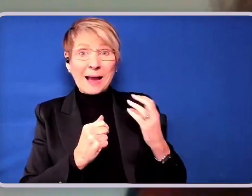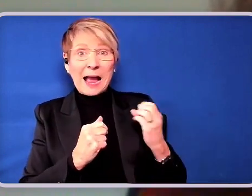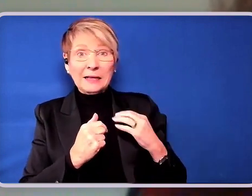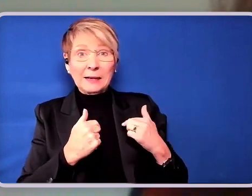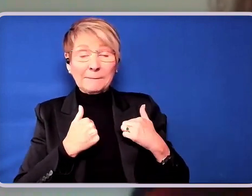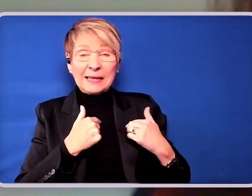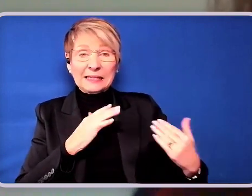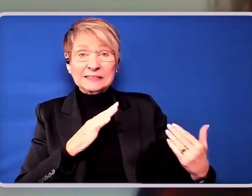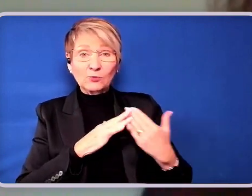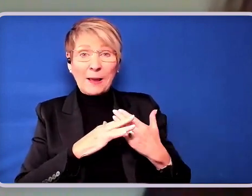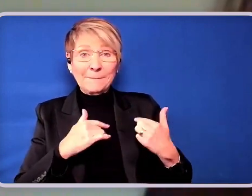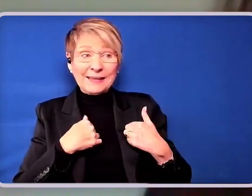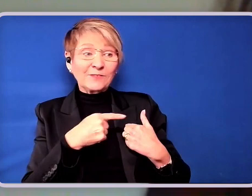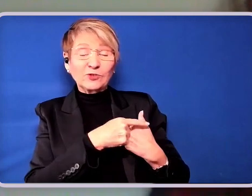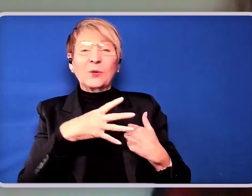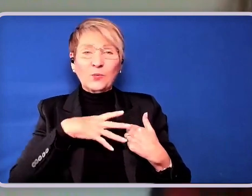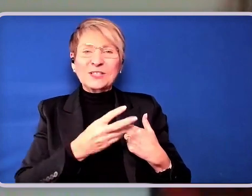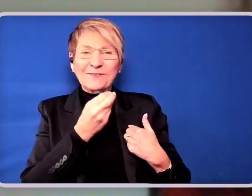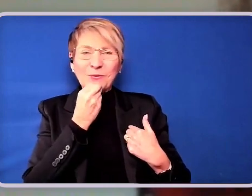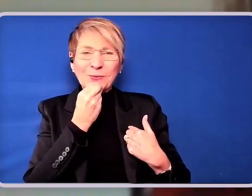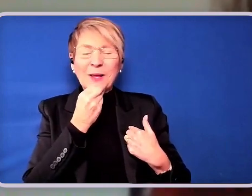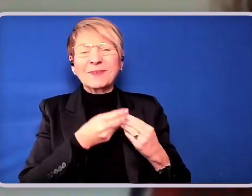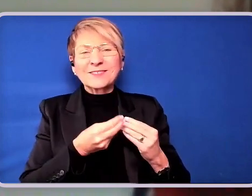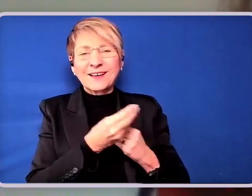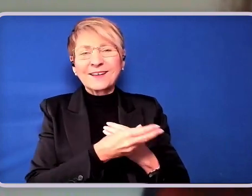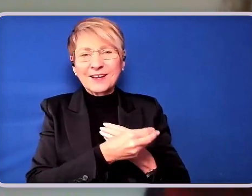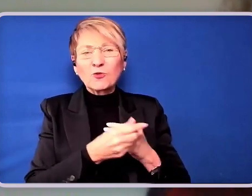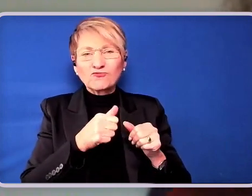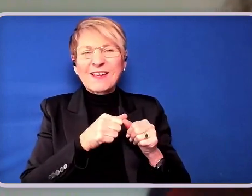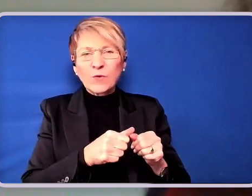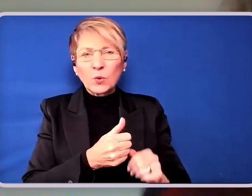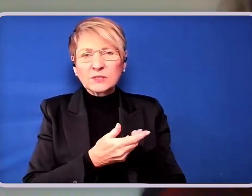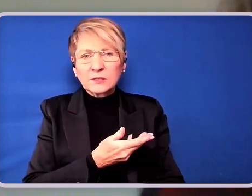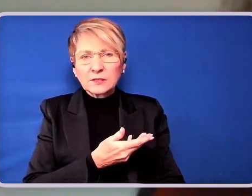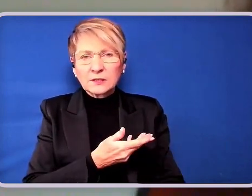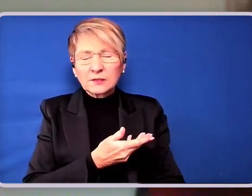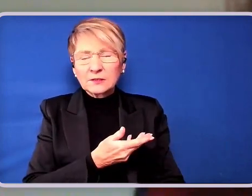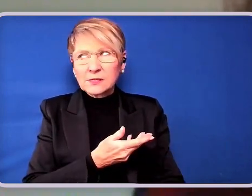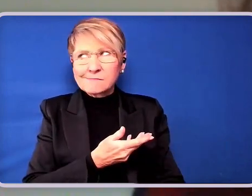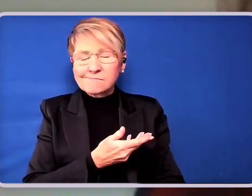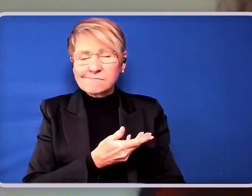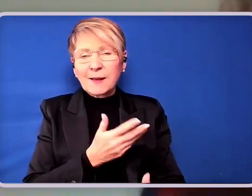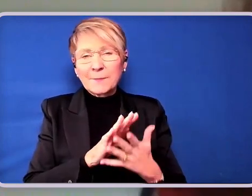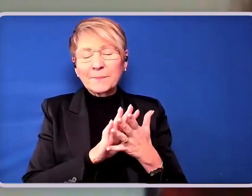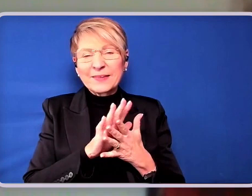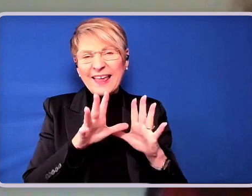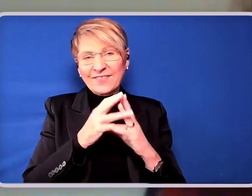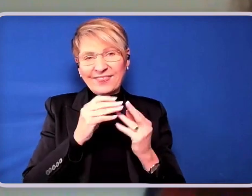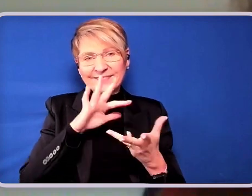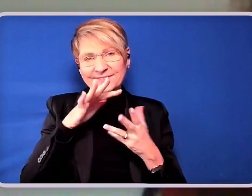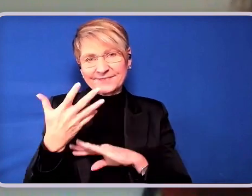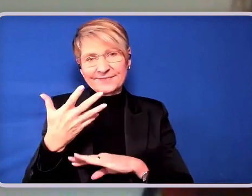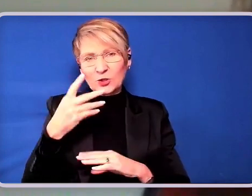she wants food. So because everything's gone wrong today, I'm just worried that might happen again. So I'm